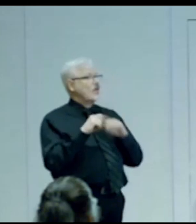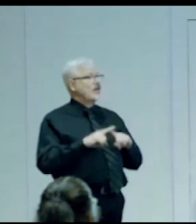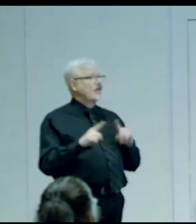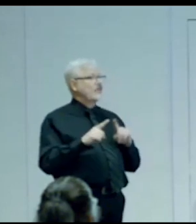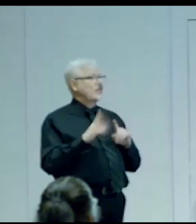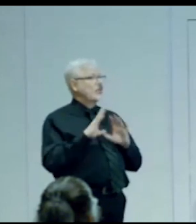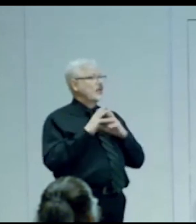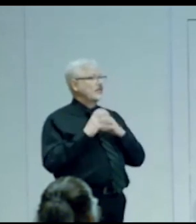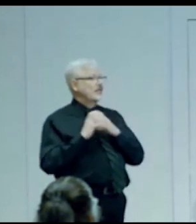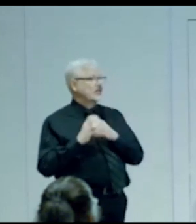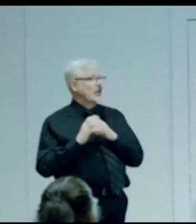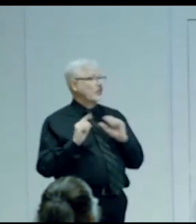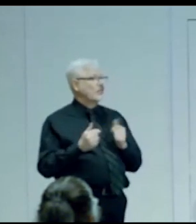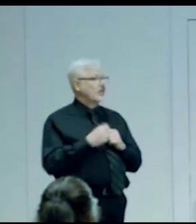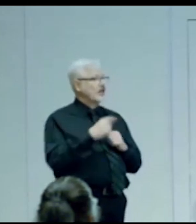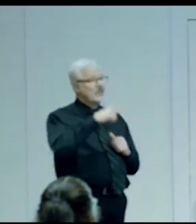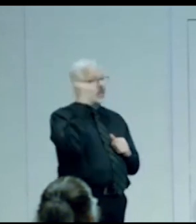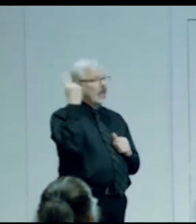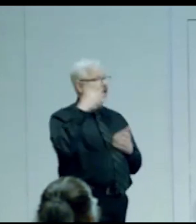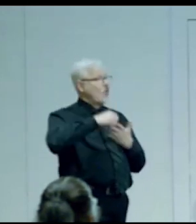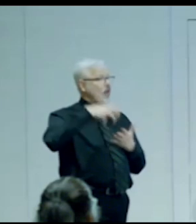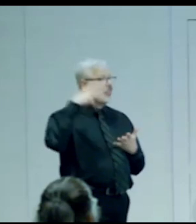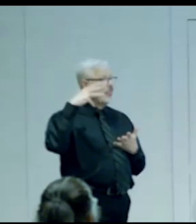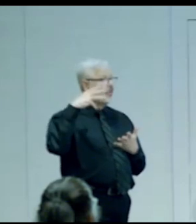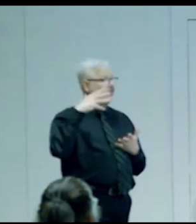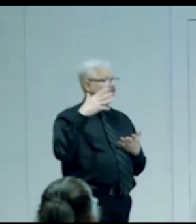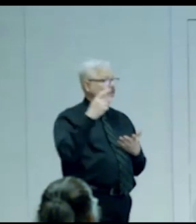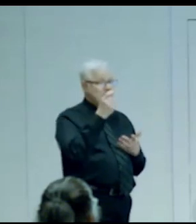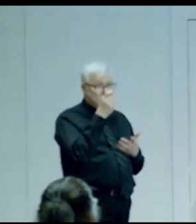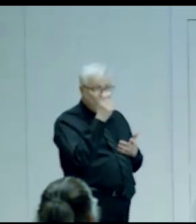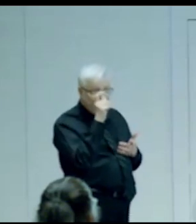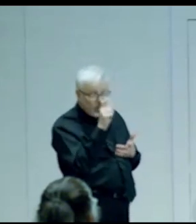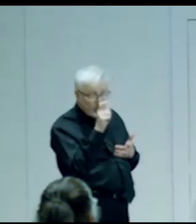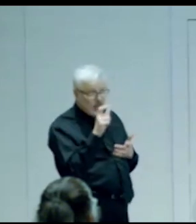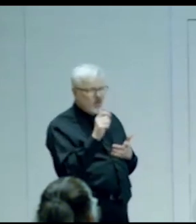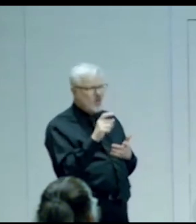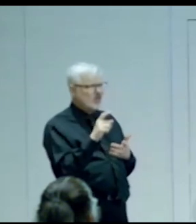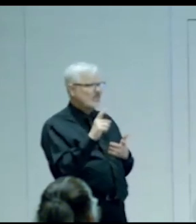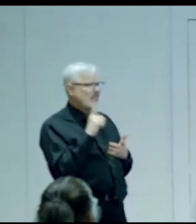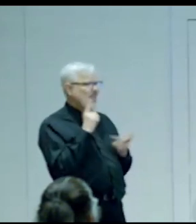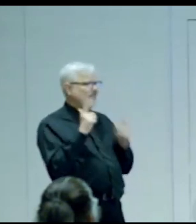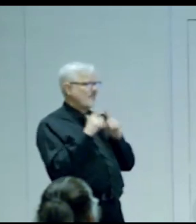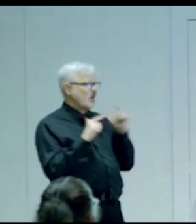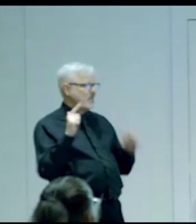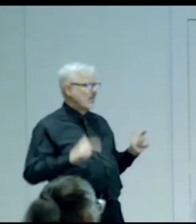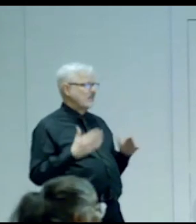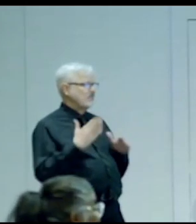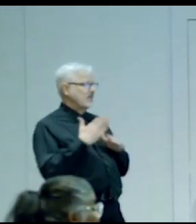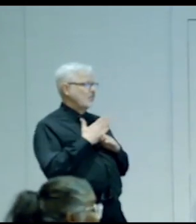discussion down will let black up there's that's very